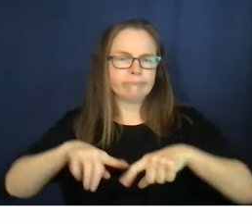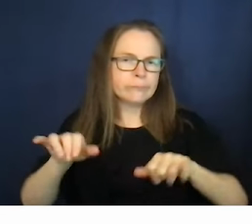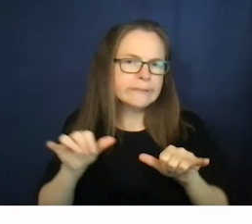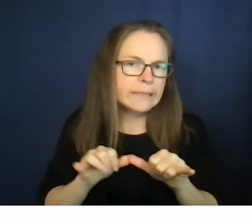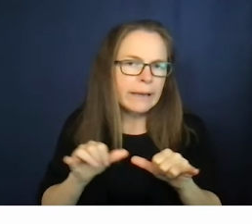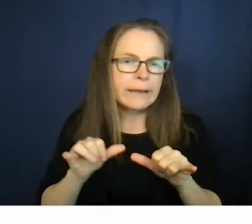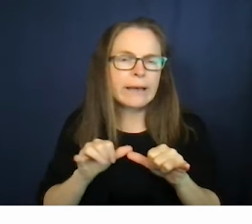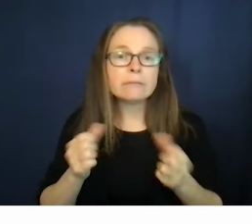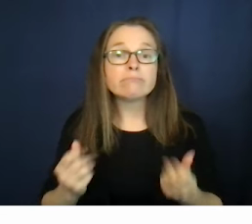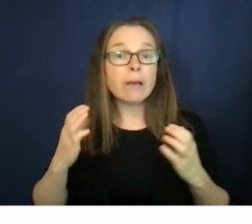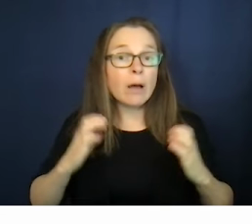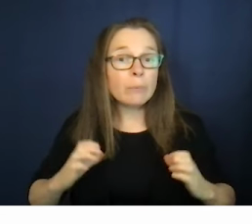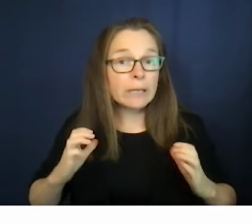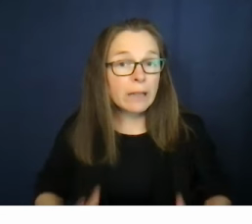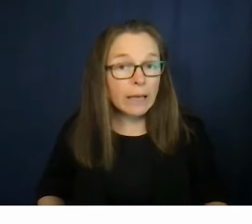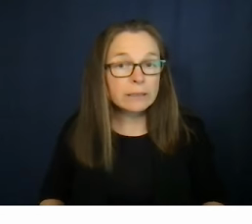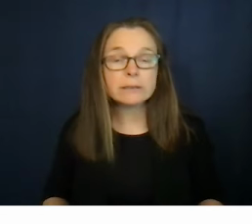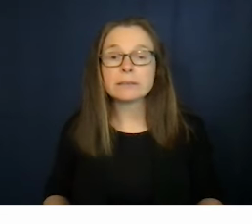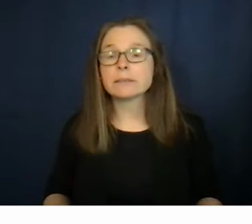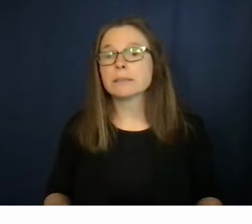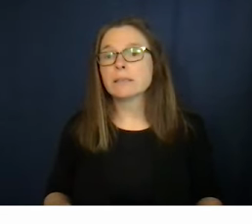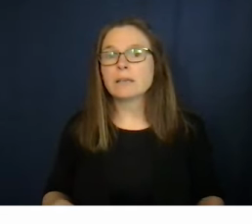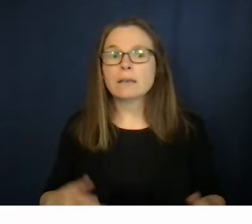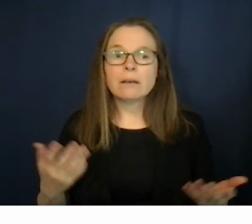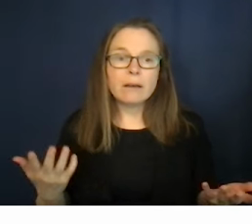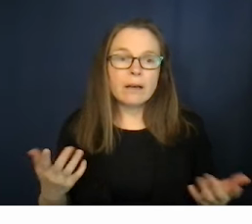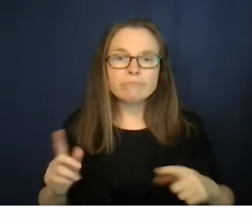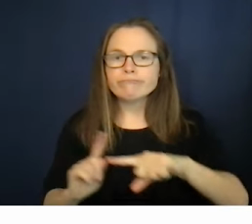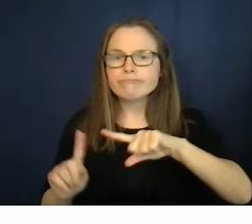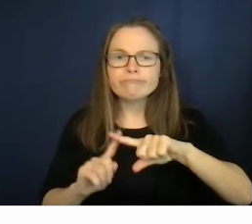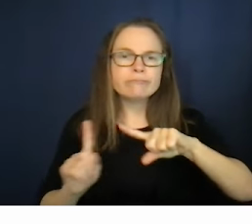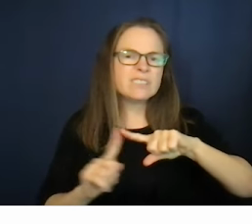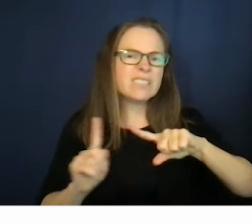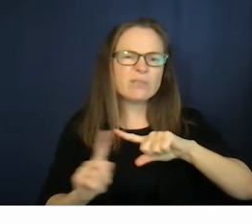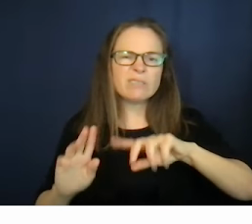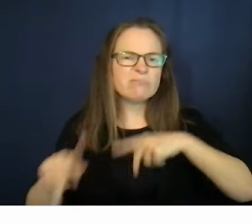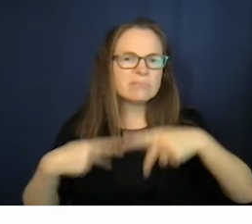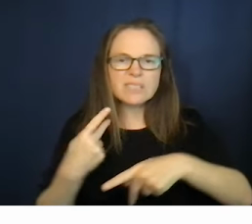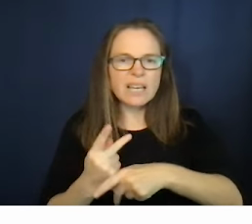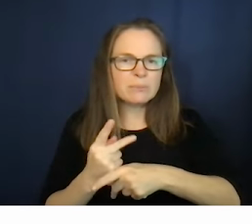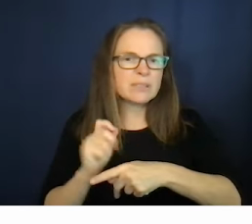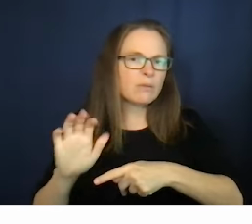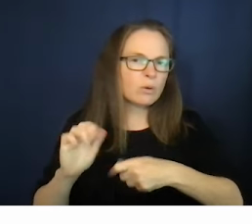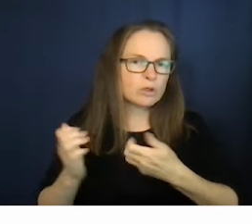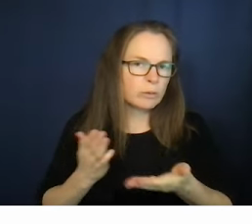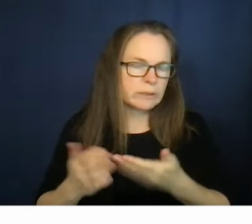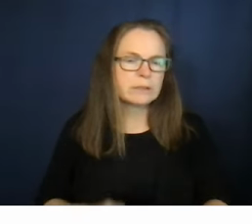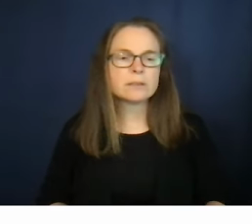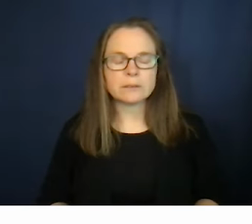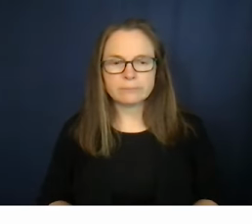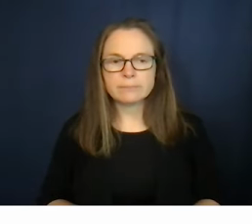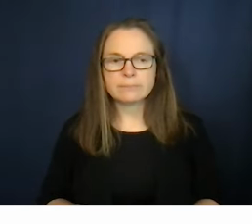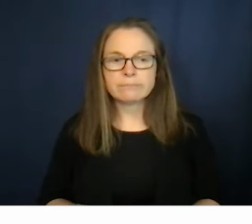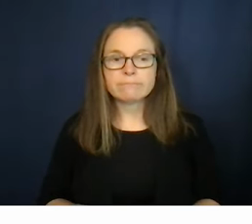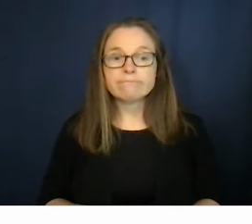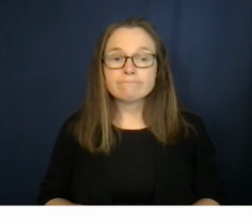size, volume of services provided, and different types of classifications providing the different services.